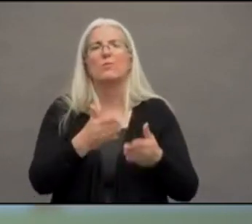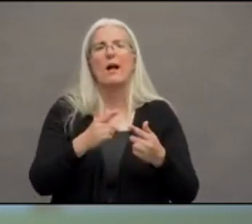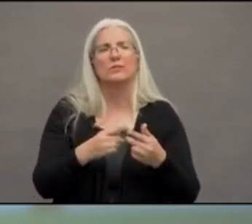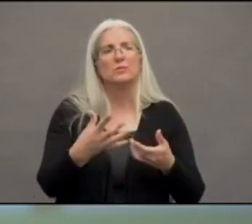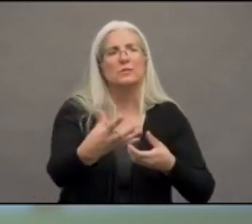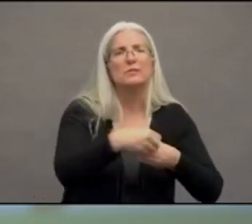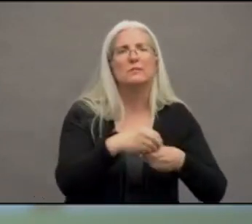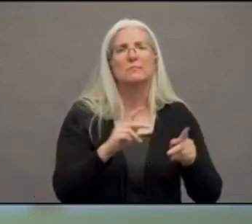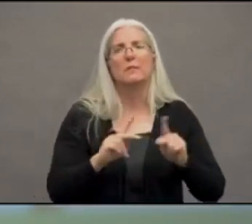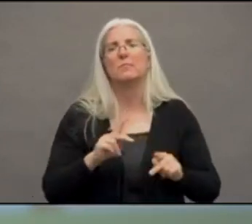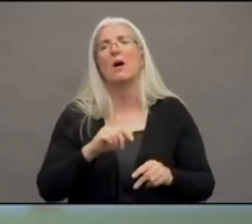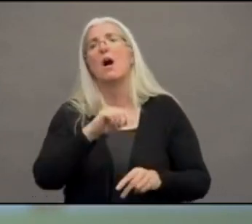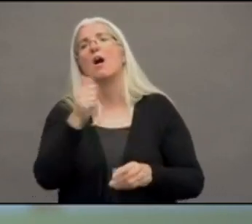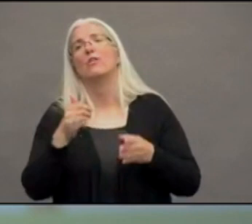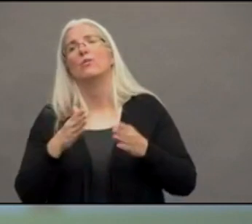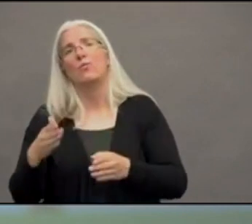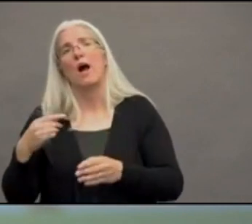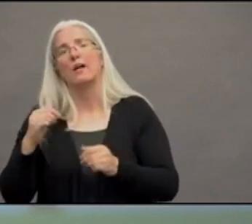website,